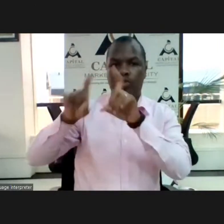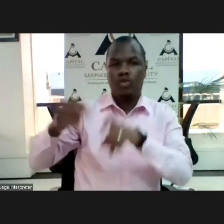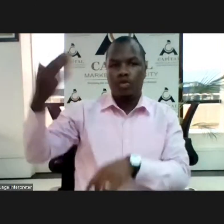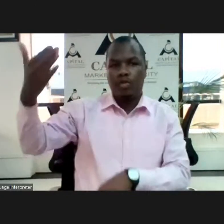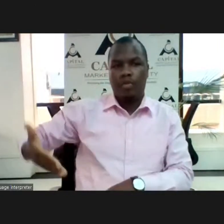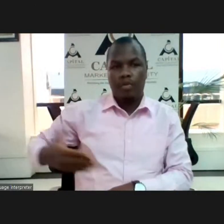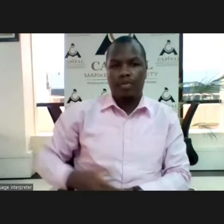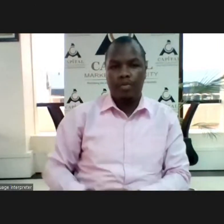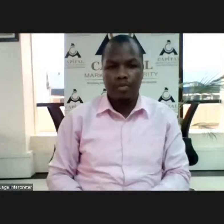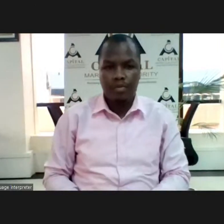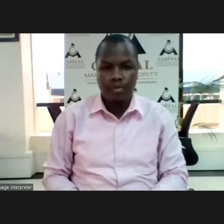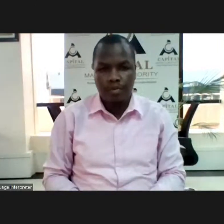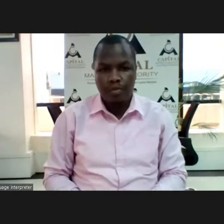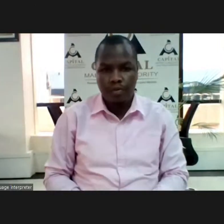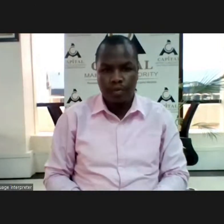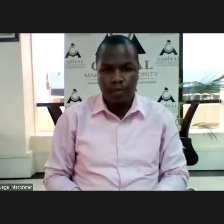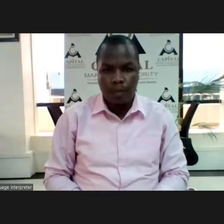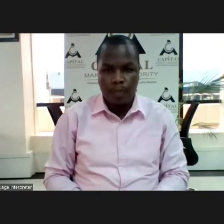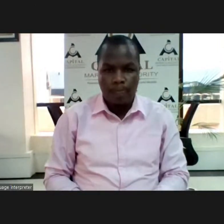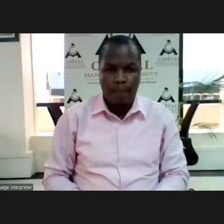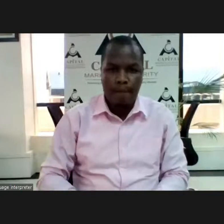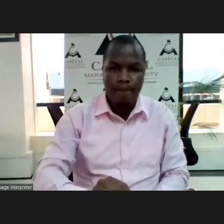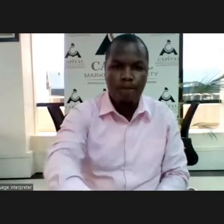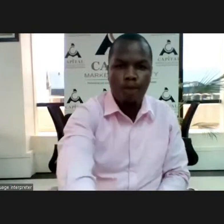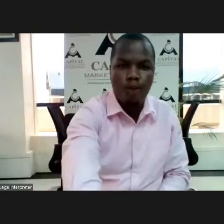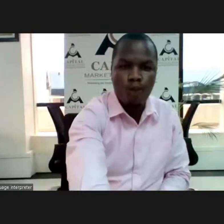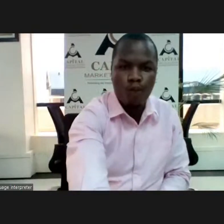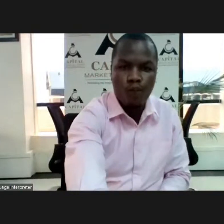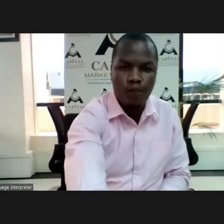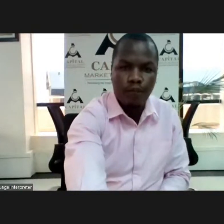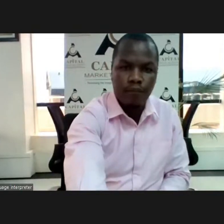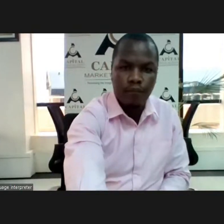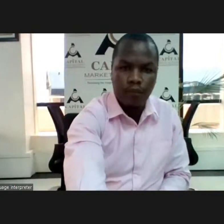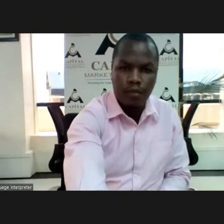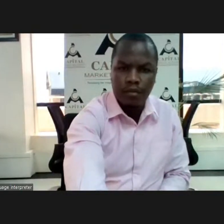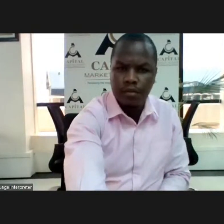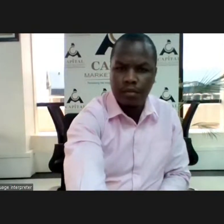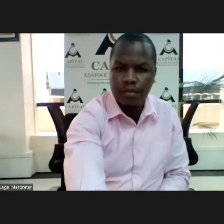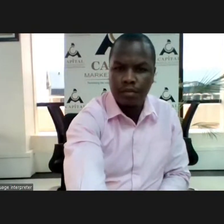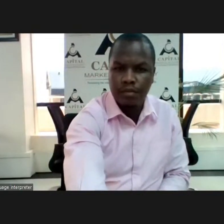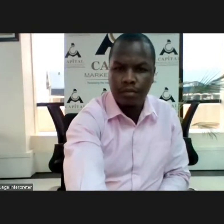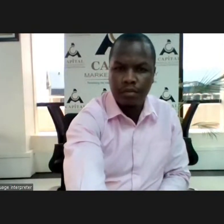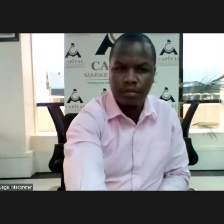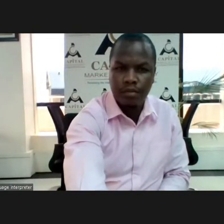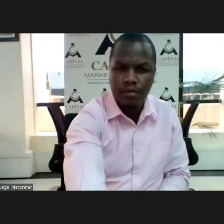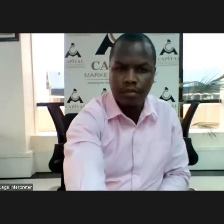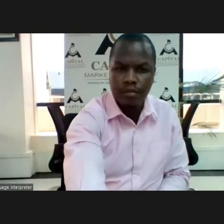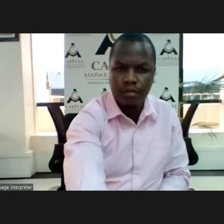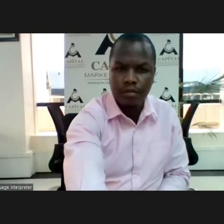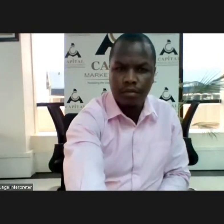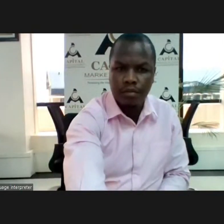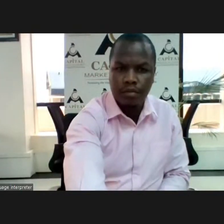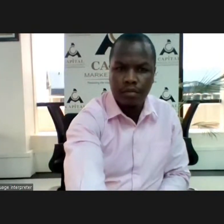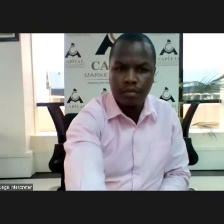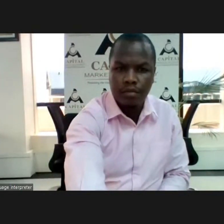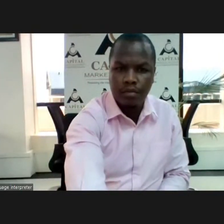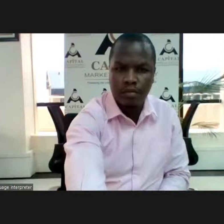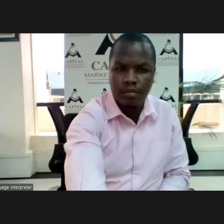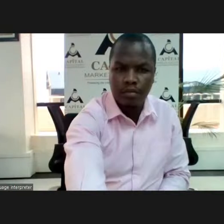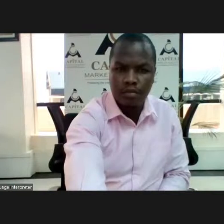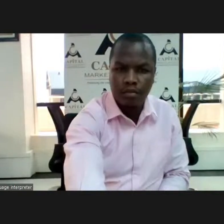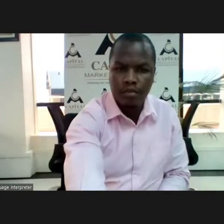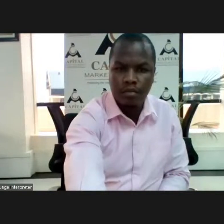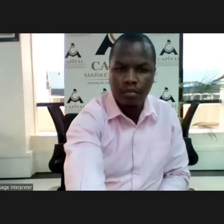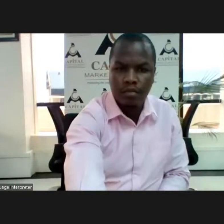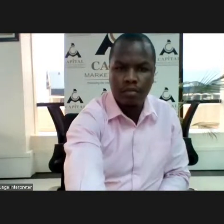investor protection. What are some of the challenges you face when considering investing in capital markets? Lack of information, is it